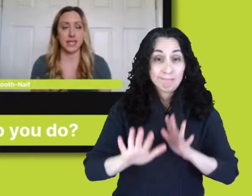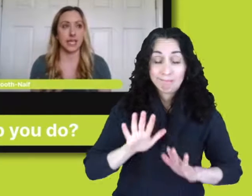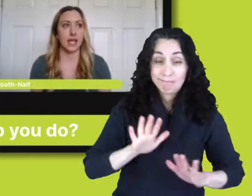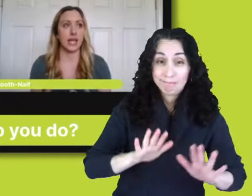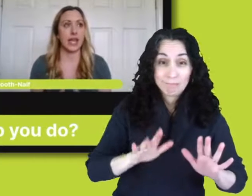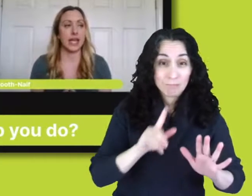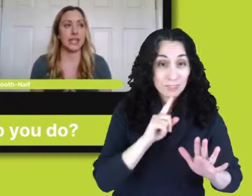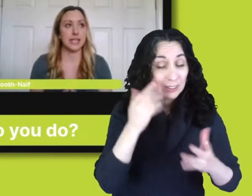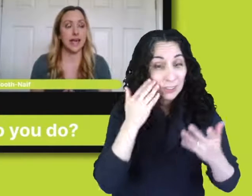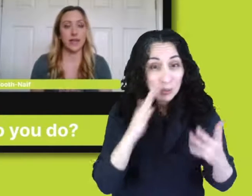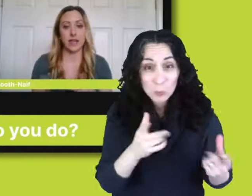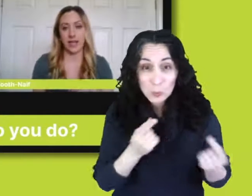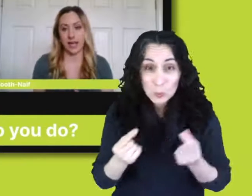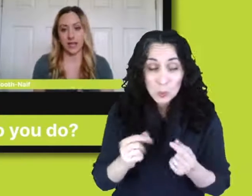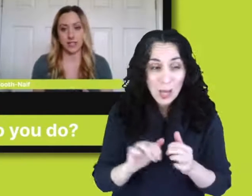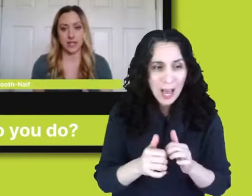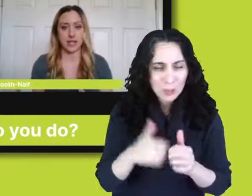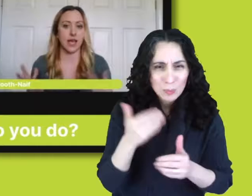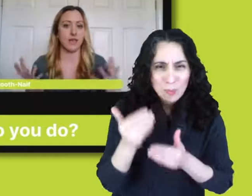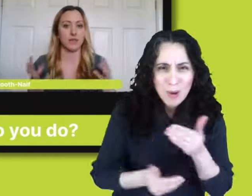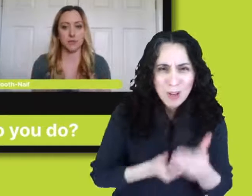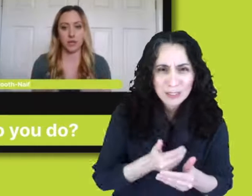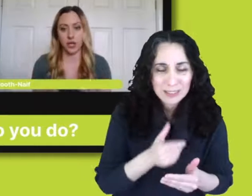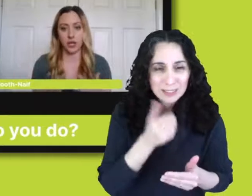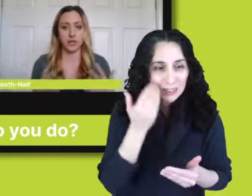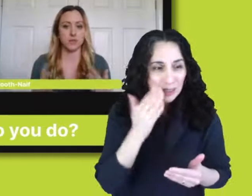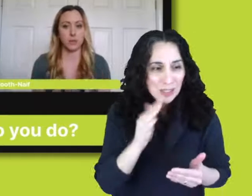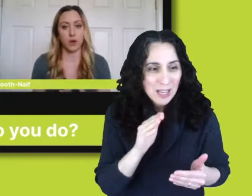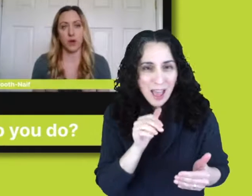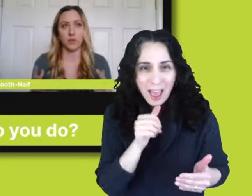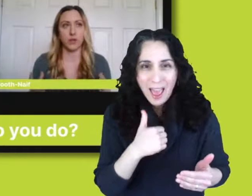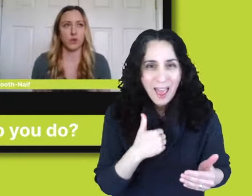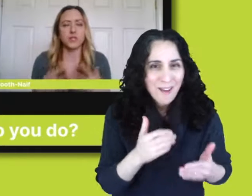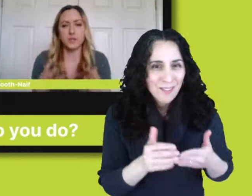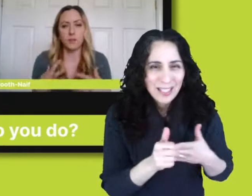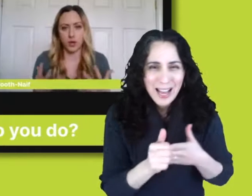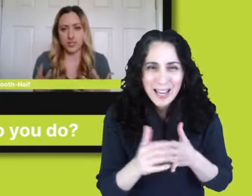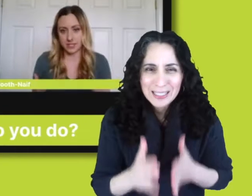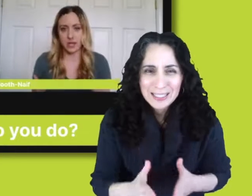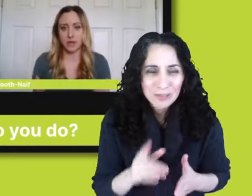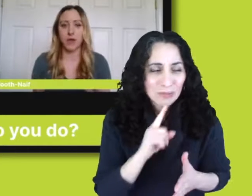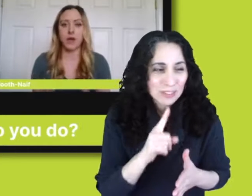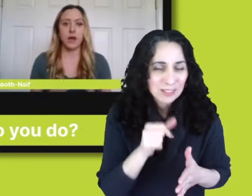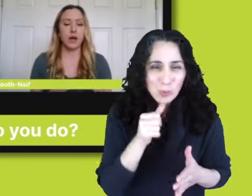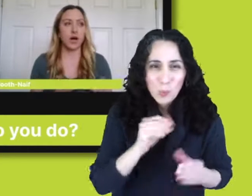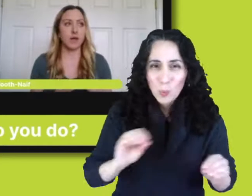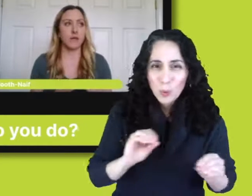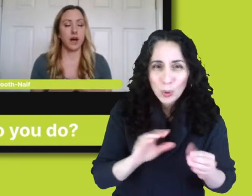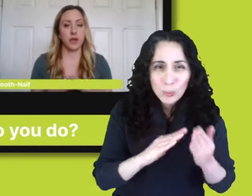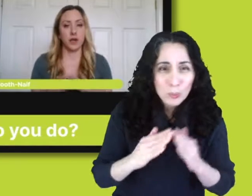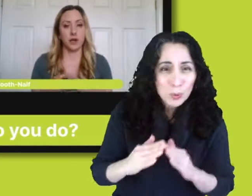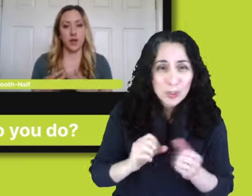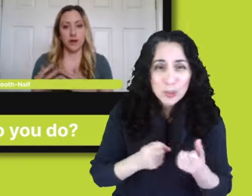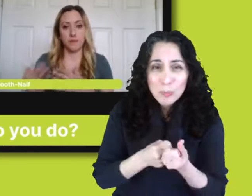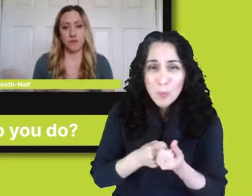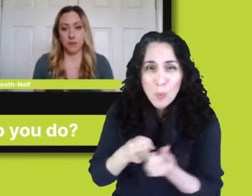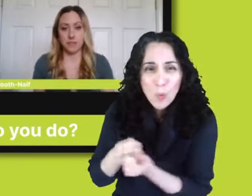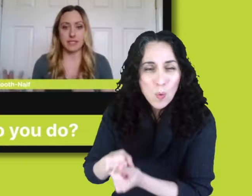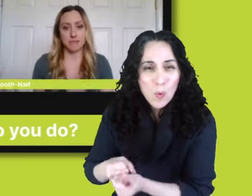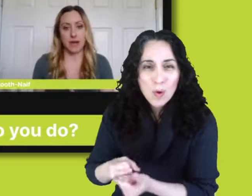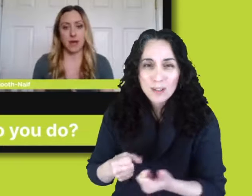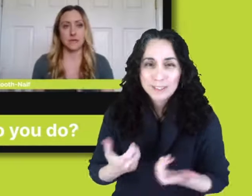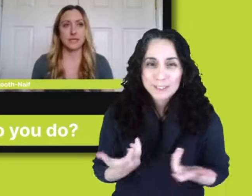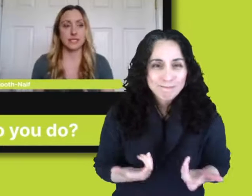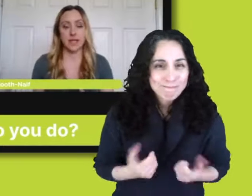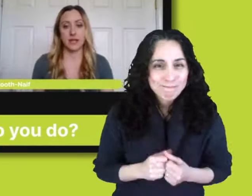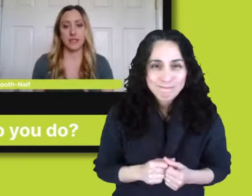process, a lot to take in, and I didn't have any guidance, and I didn't have a community or real support system of other families